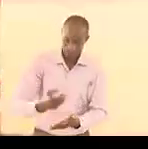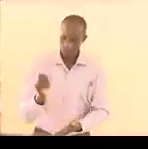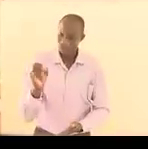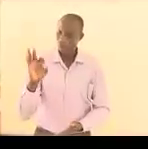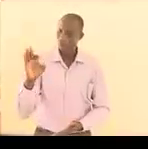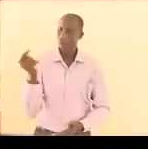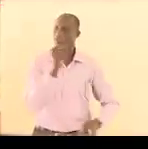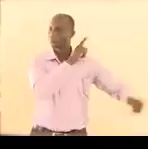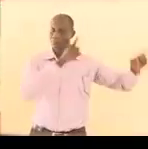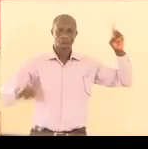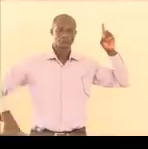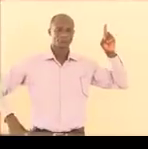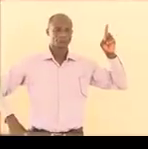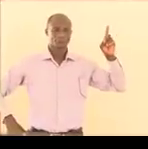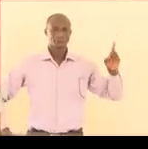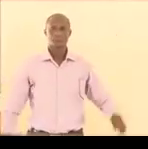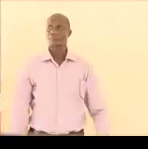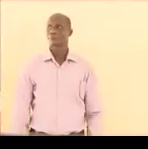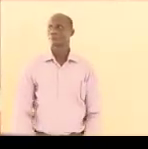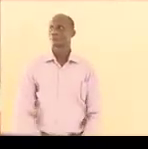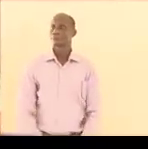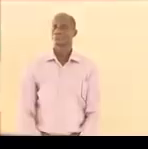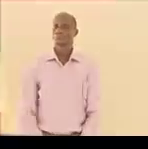The Gospel of the Lord.